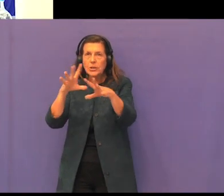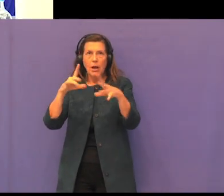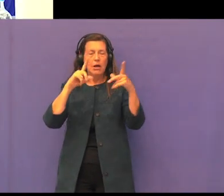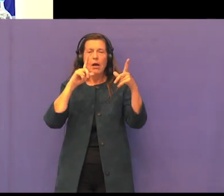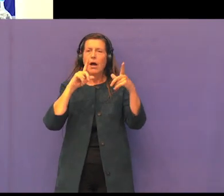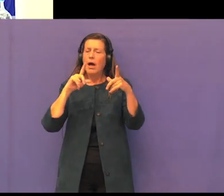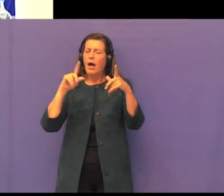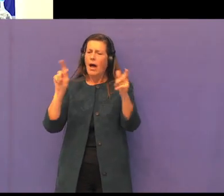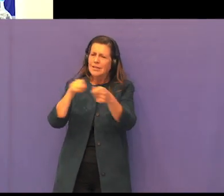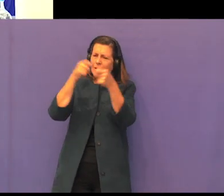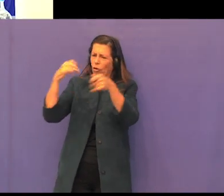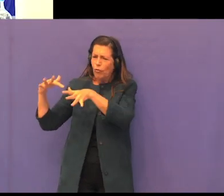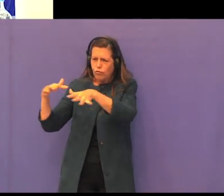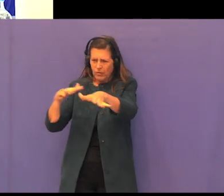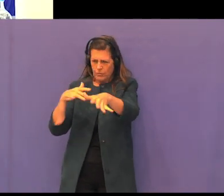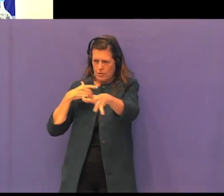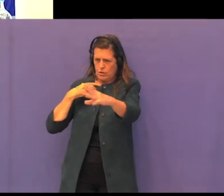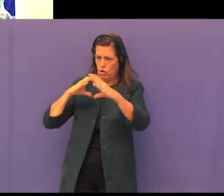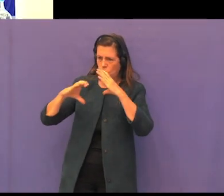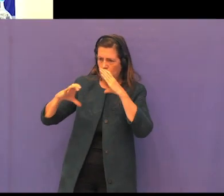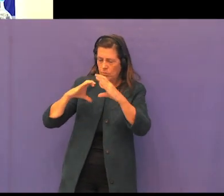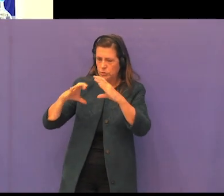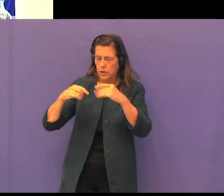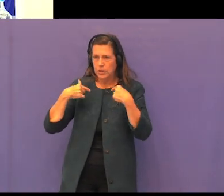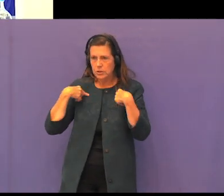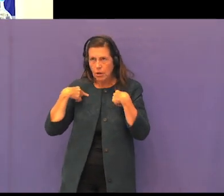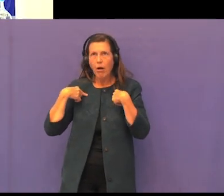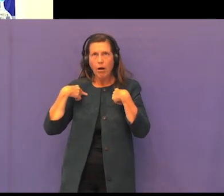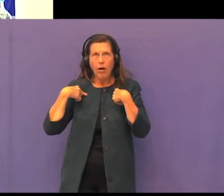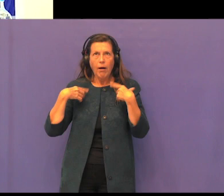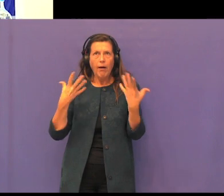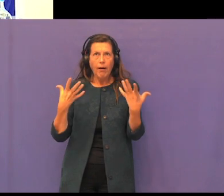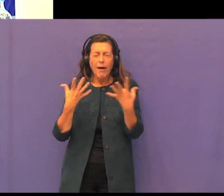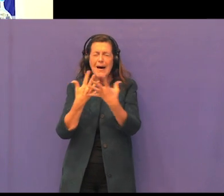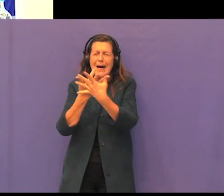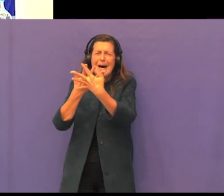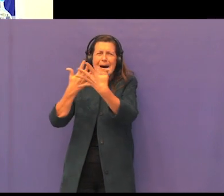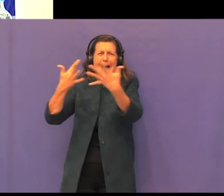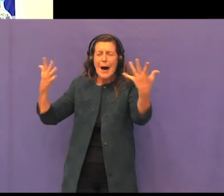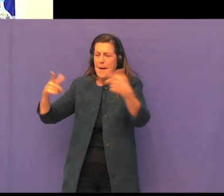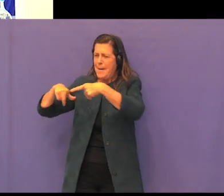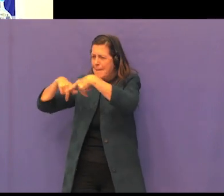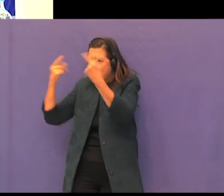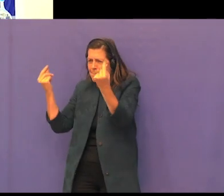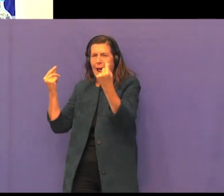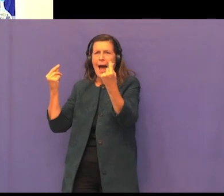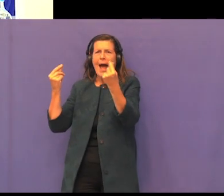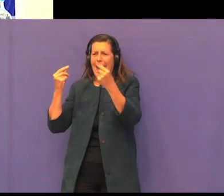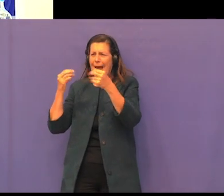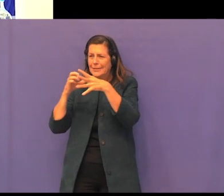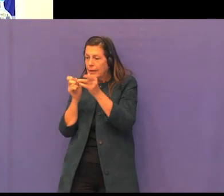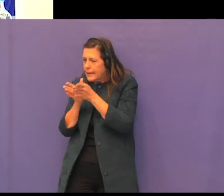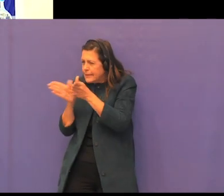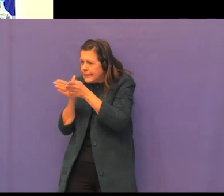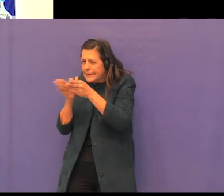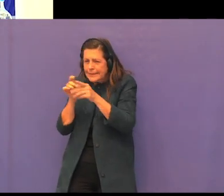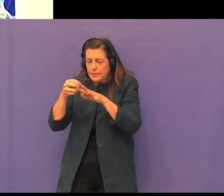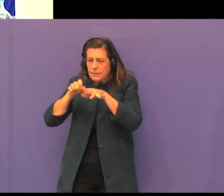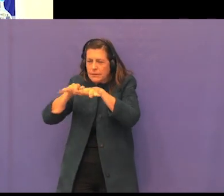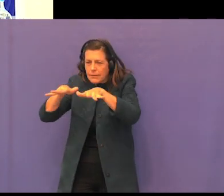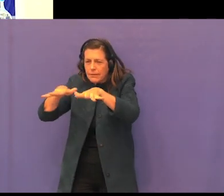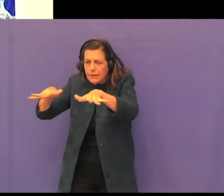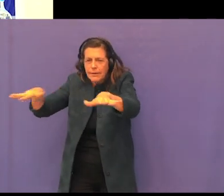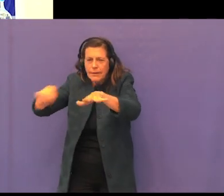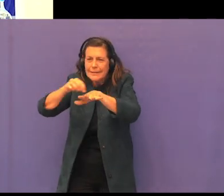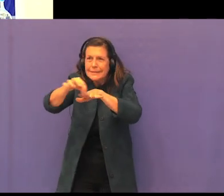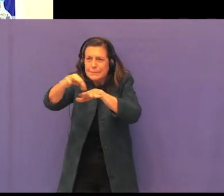plant species than there are human beings and all that. So it's very interesting to hear it from that point of view and how